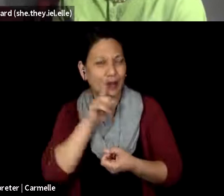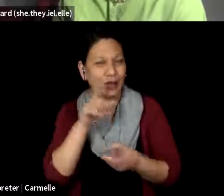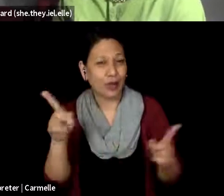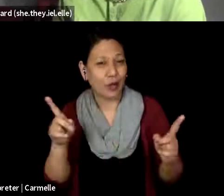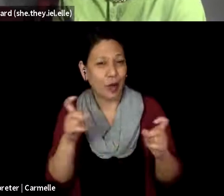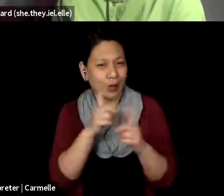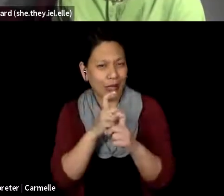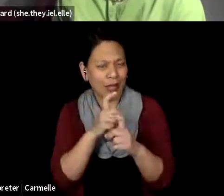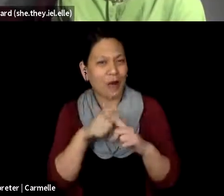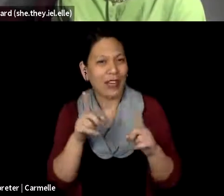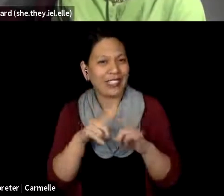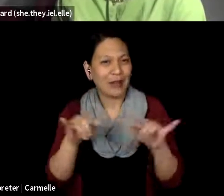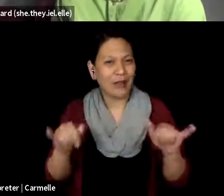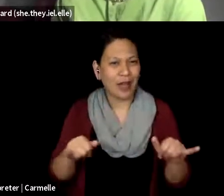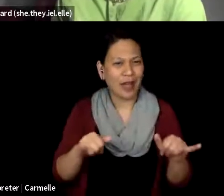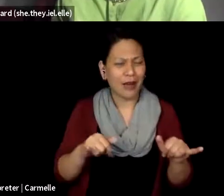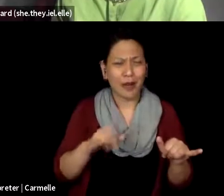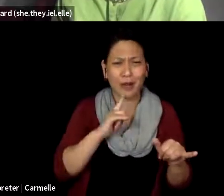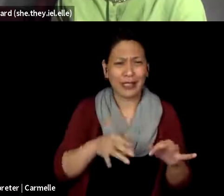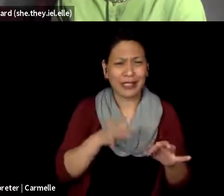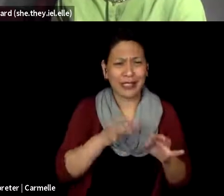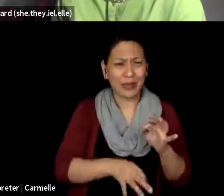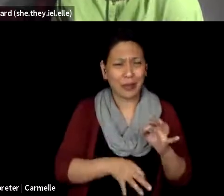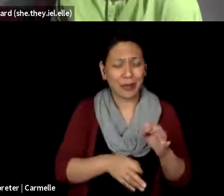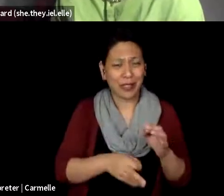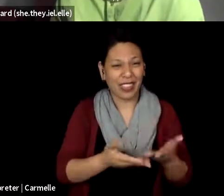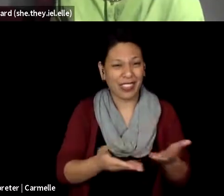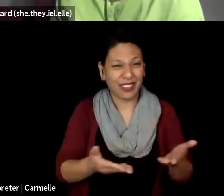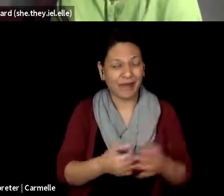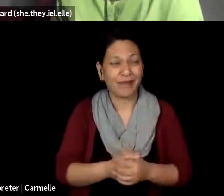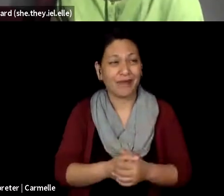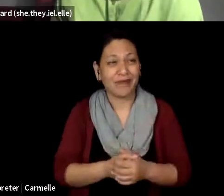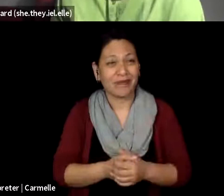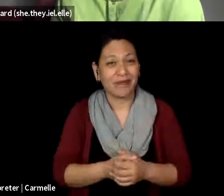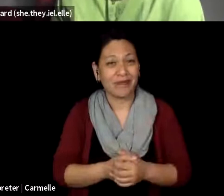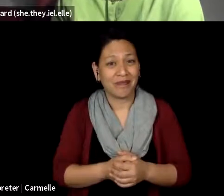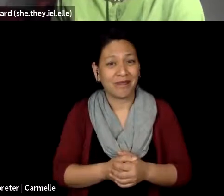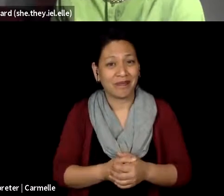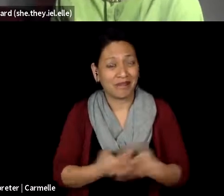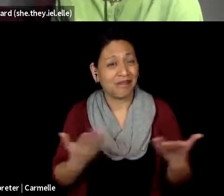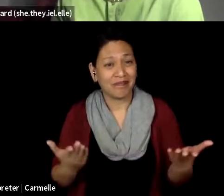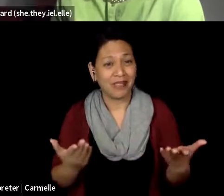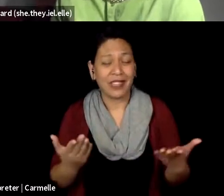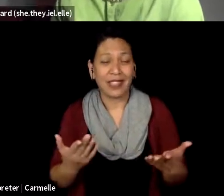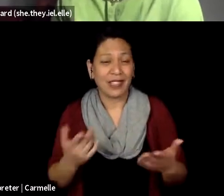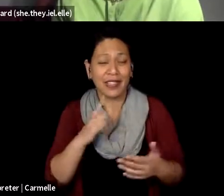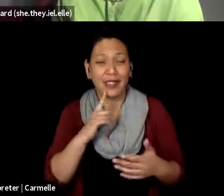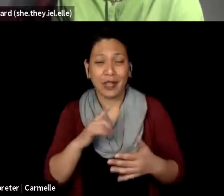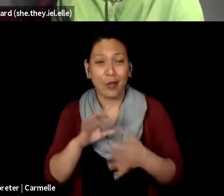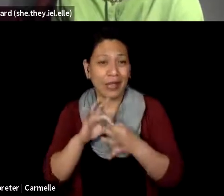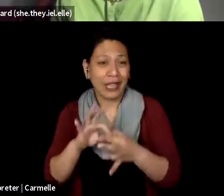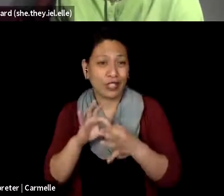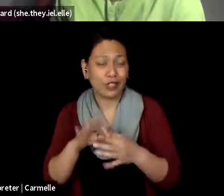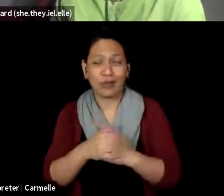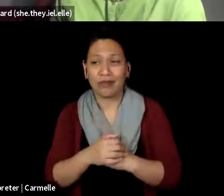feels really simple. And on some level, just like, yeah, relationship, community, and